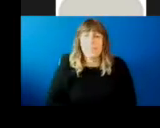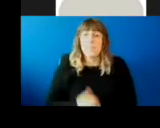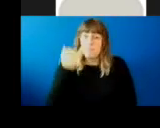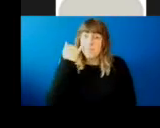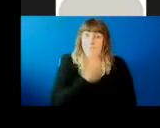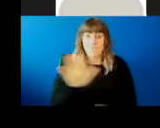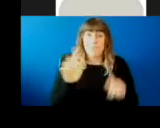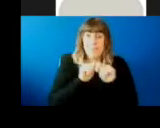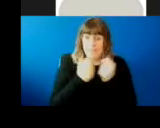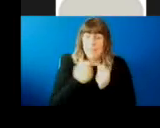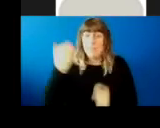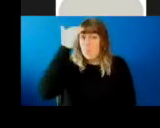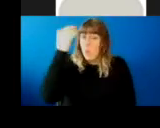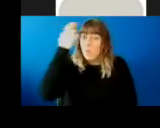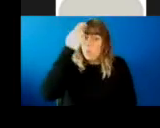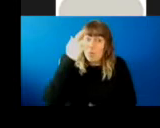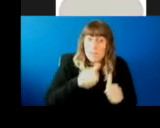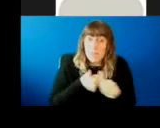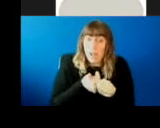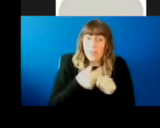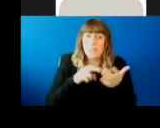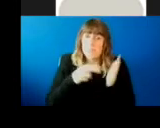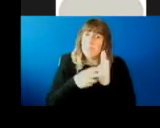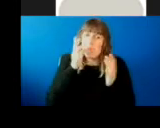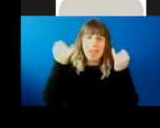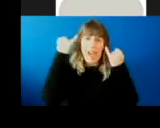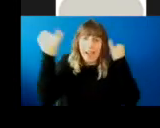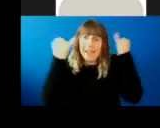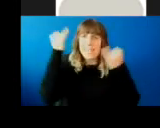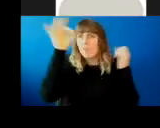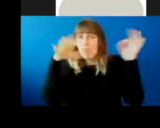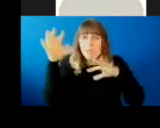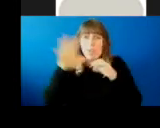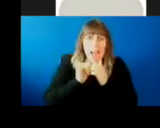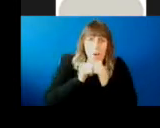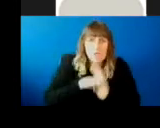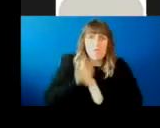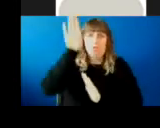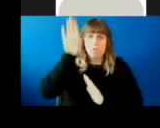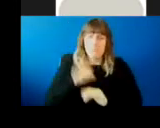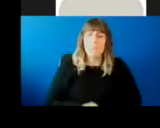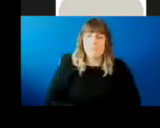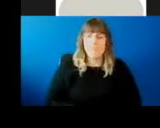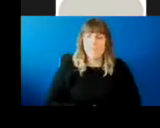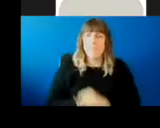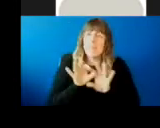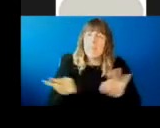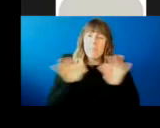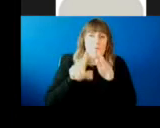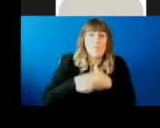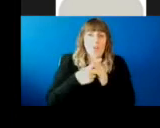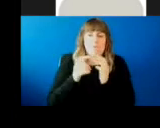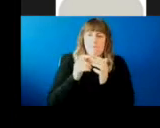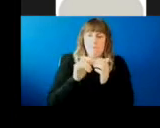team knows why you're doing it, they're going to have ideas about how. But yeah, starting with the how is often